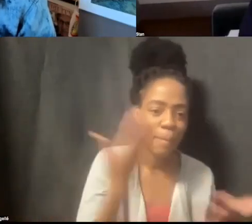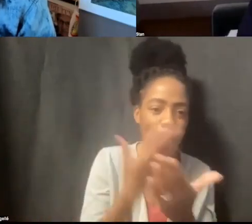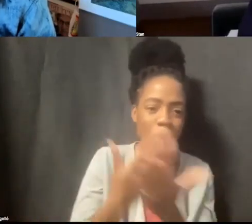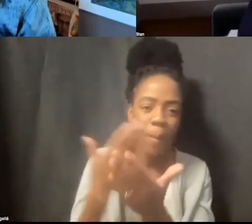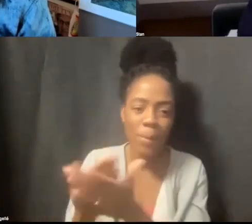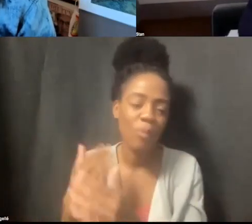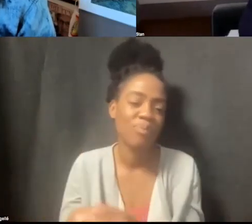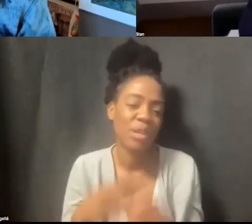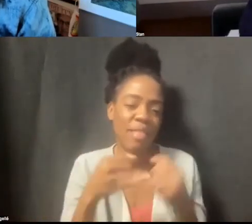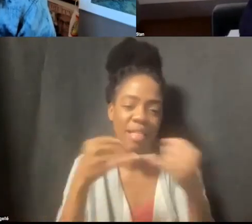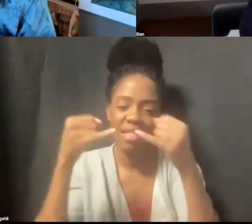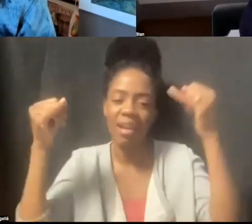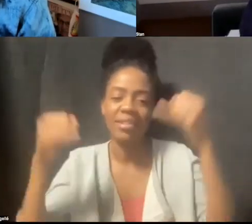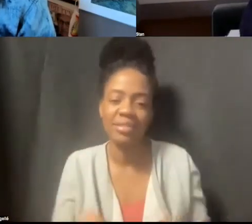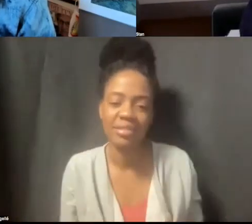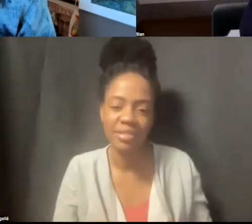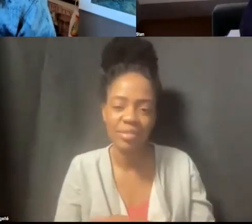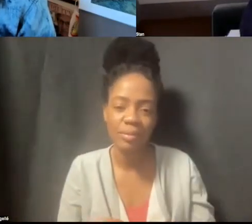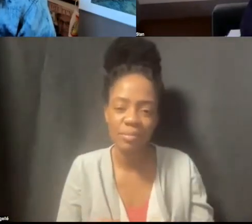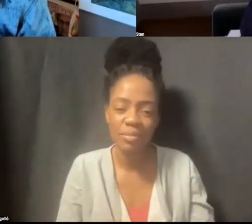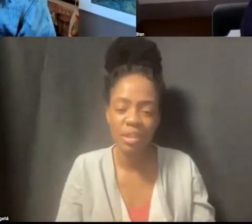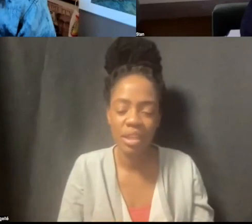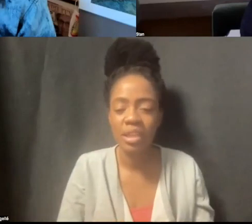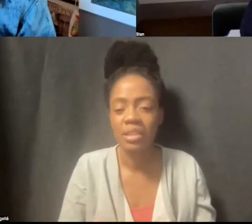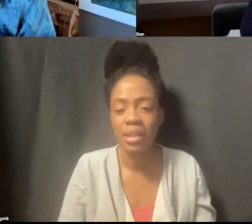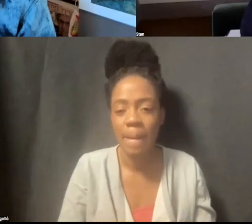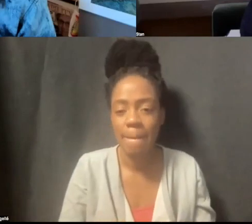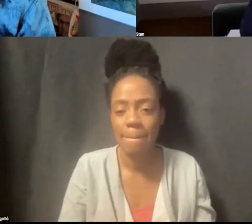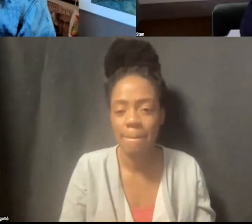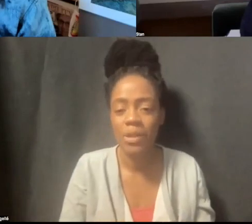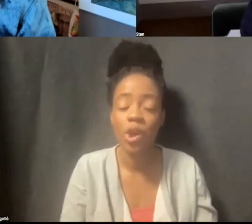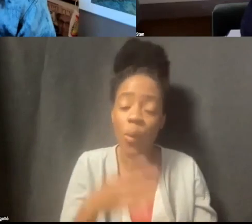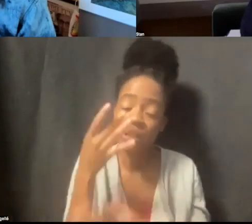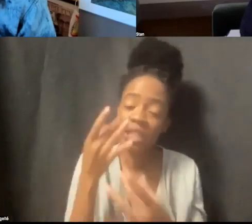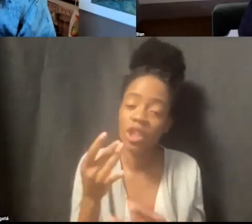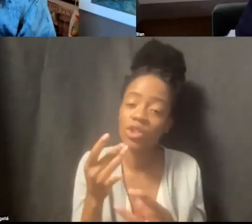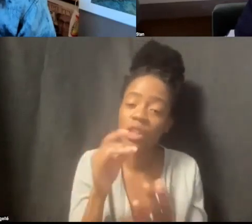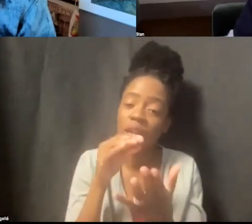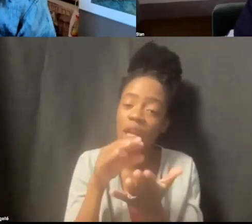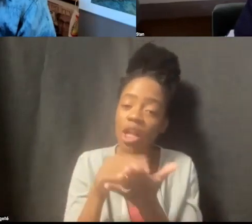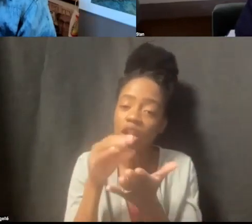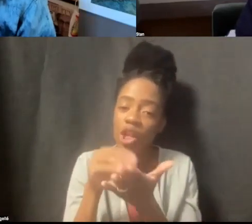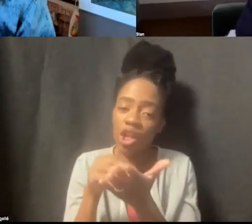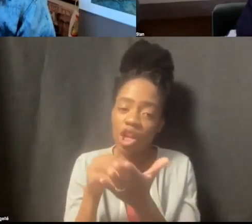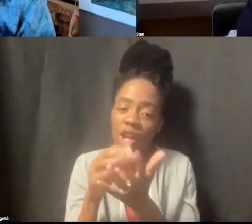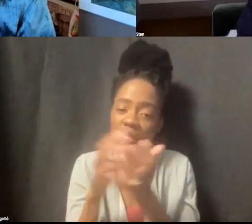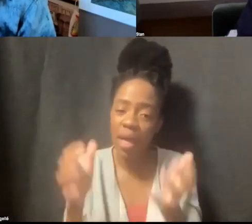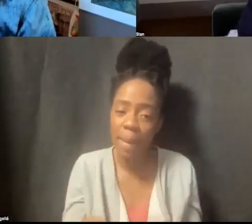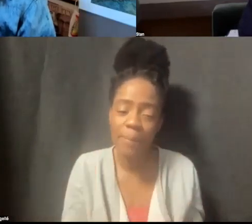out. So yeah, it was interesting learning a lot from him and vice versa. So would